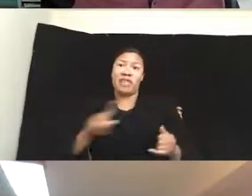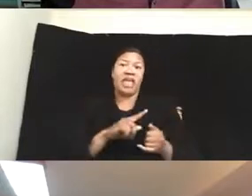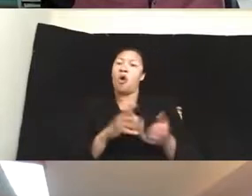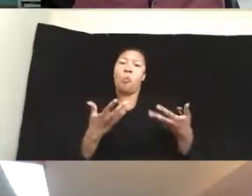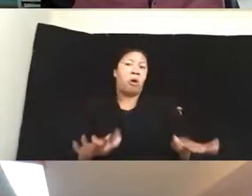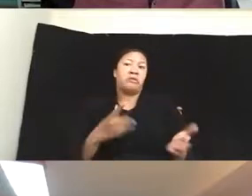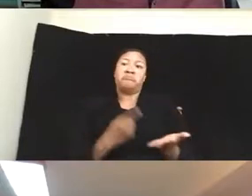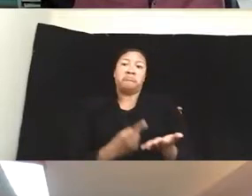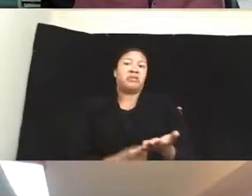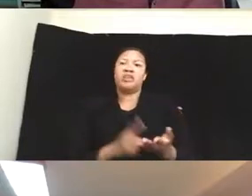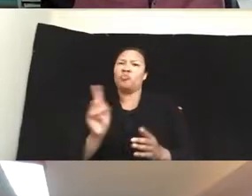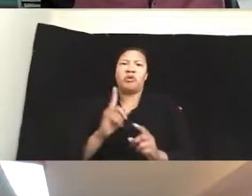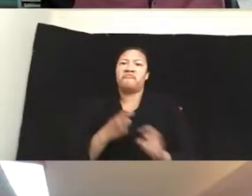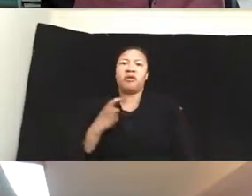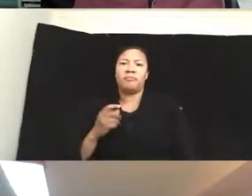discussed?